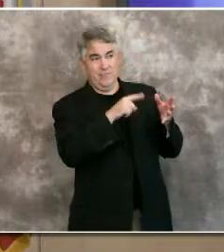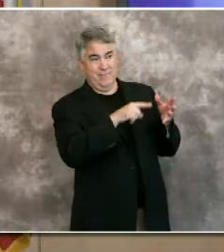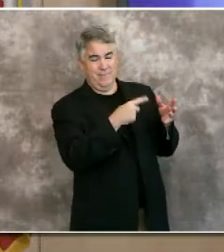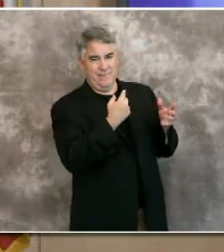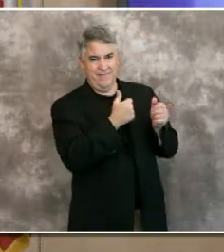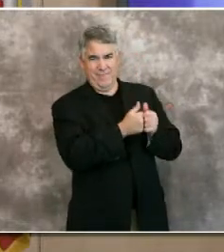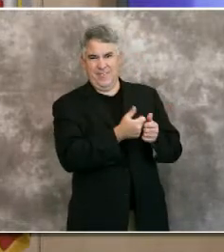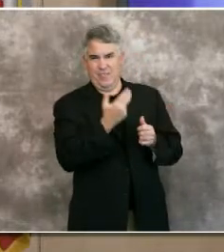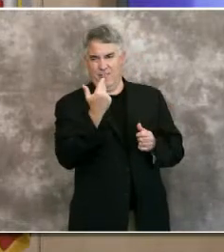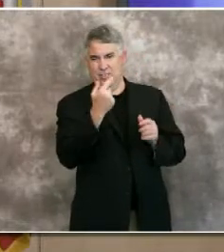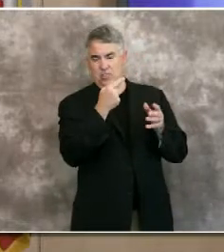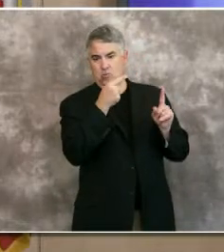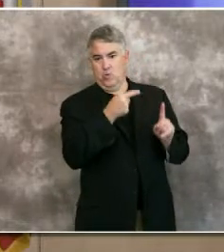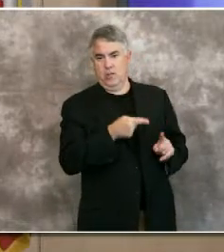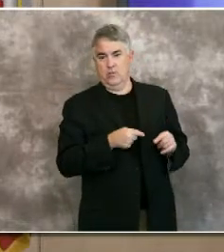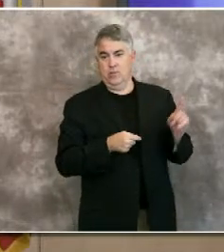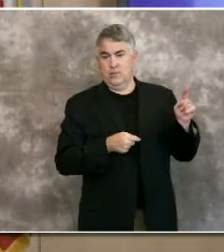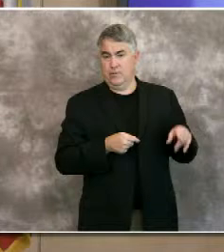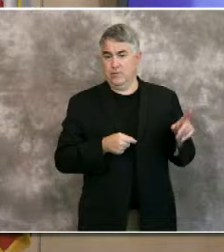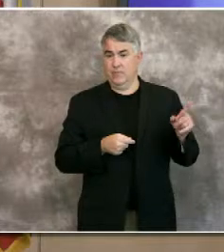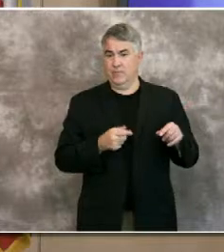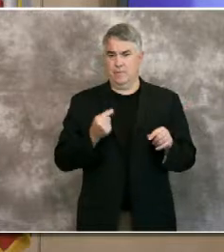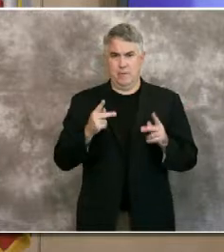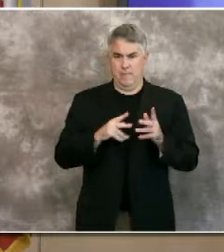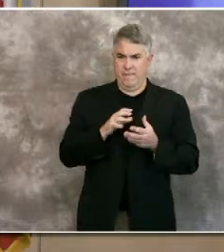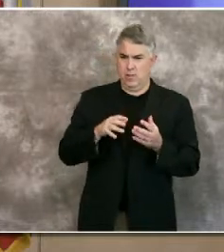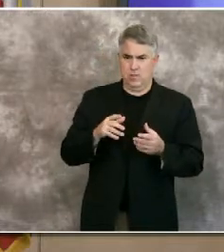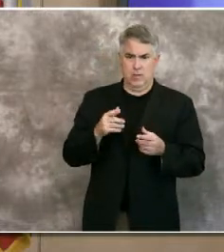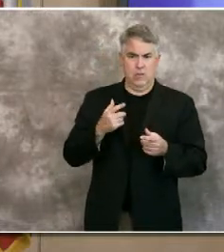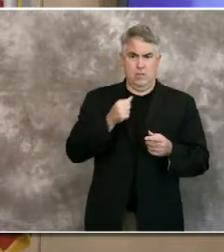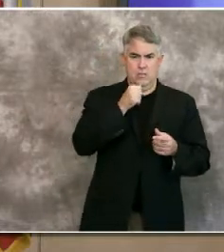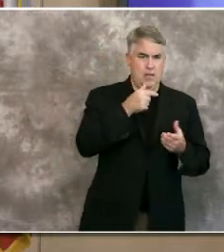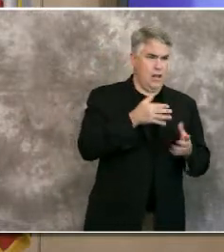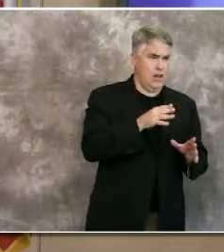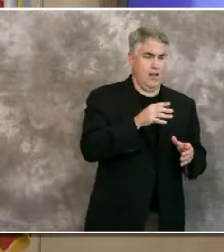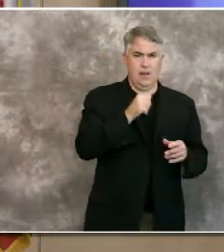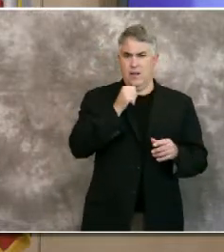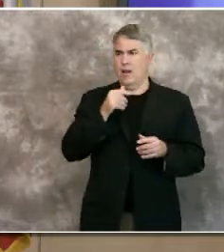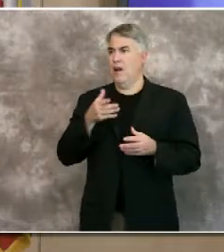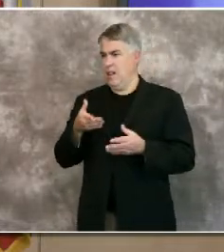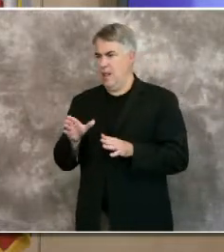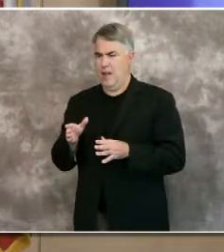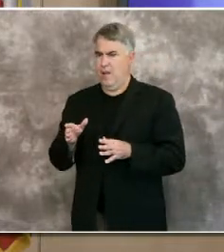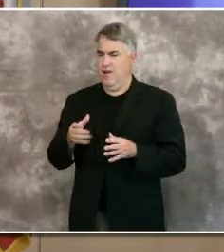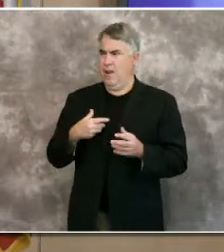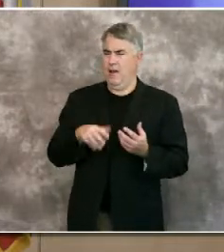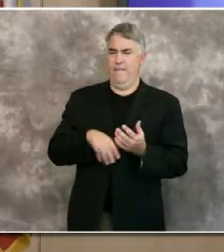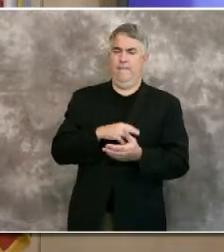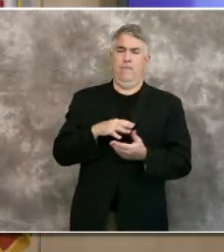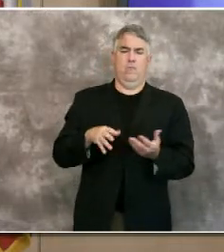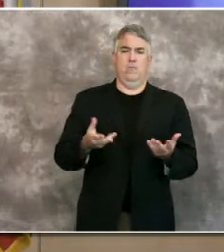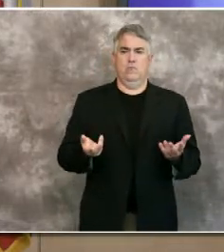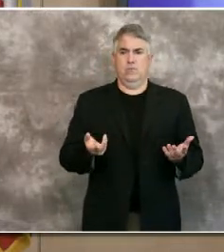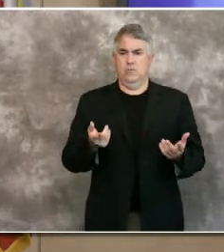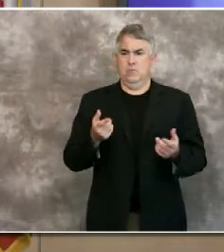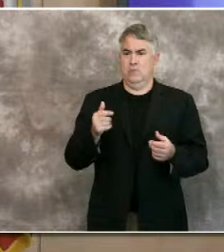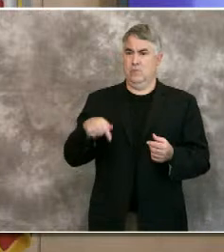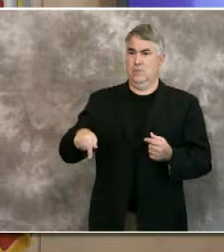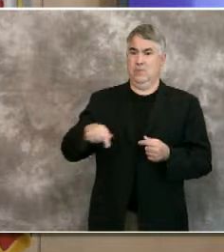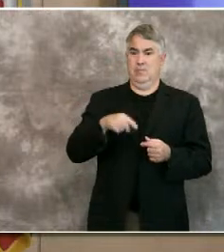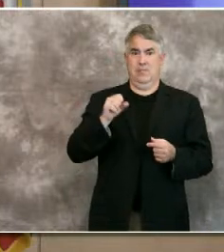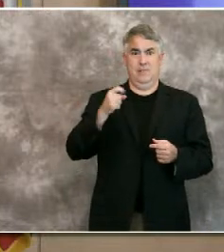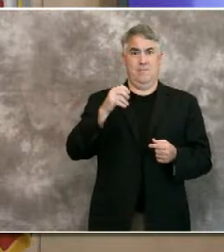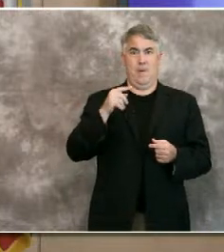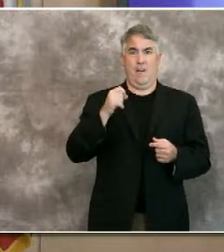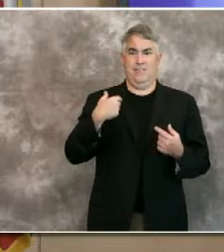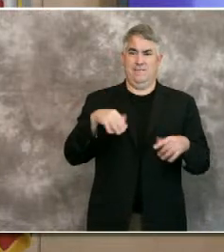There seems to be a lot of confusion about what is allowed and what is not allowed. Most youth sports clubs across county have returned under the